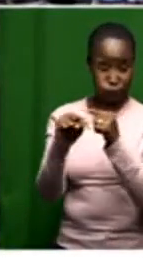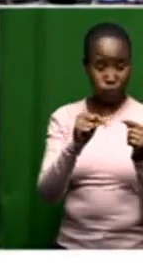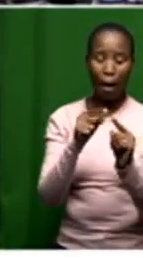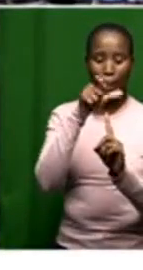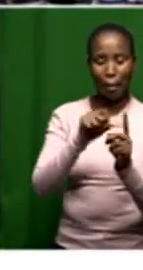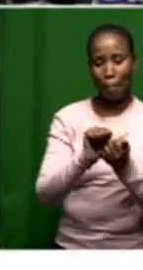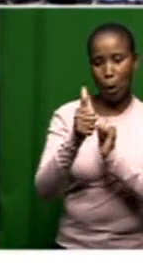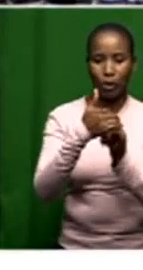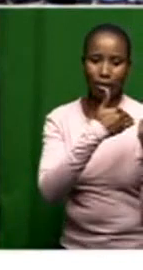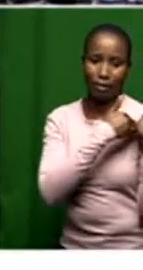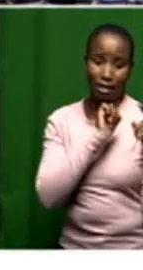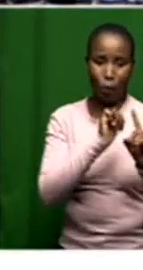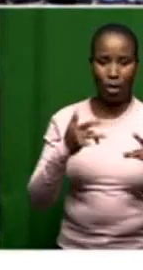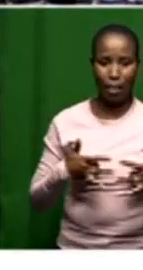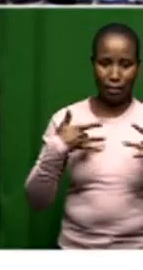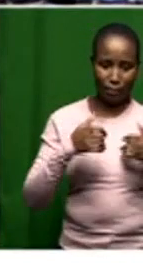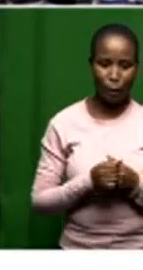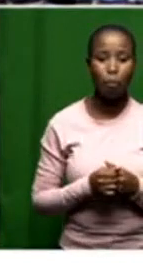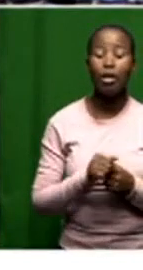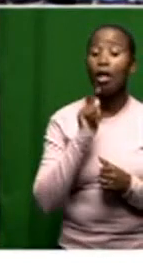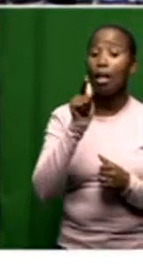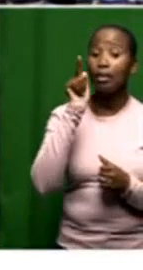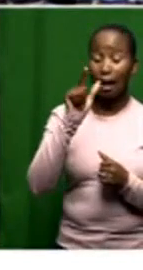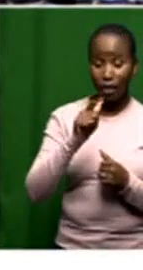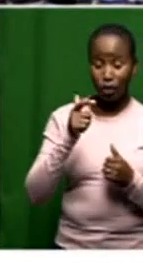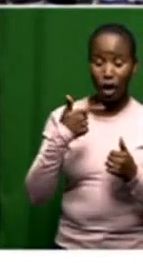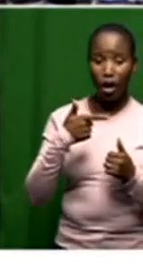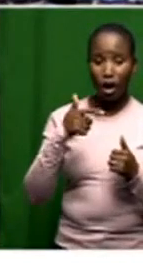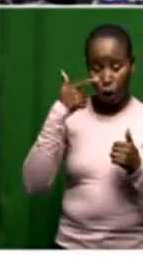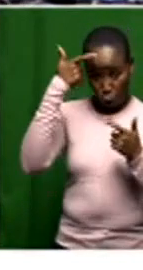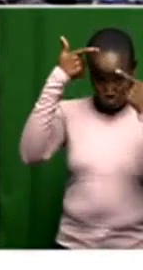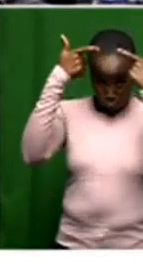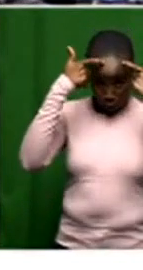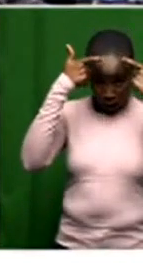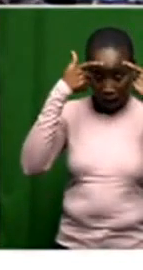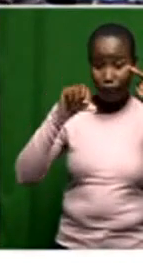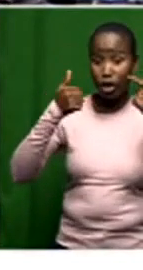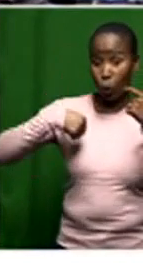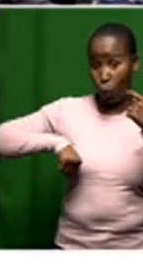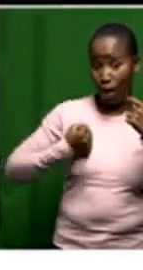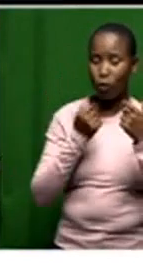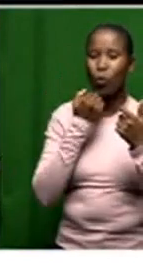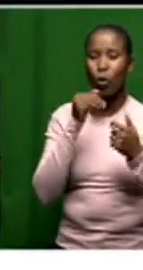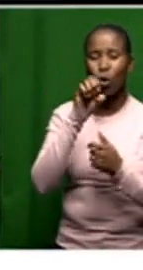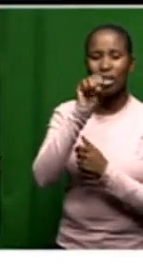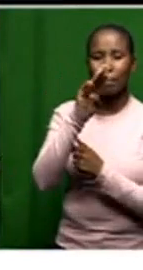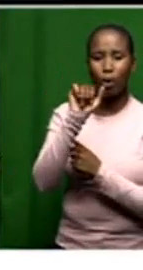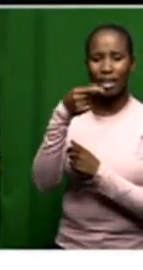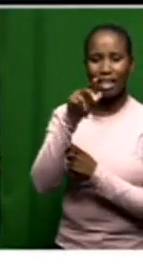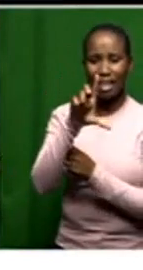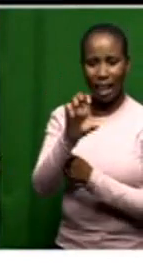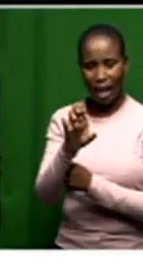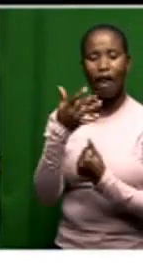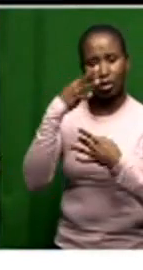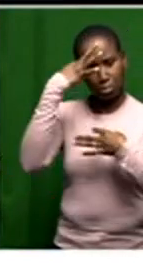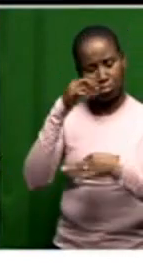As the rifts amongst the royals grew, the king's first wife, Queen Sibongile Dlamini-Zulu, and her two daughters decided to